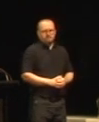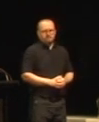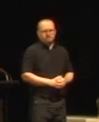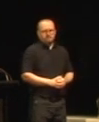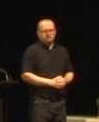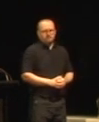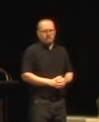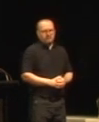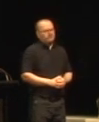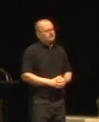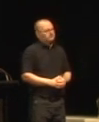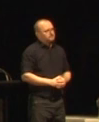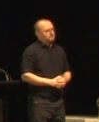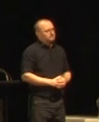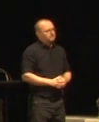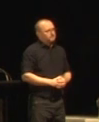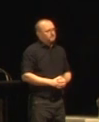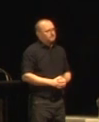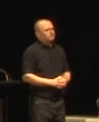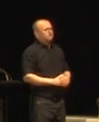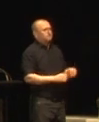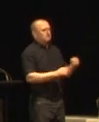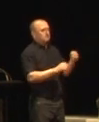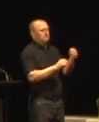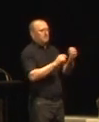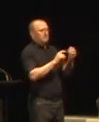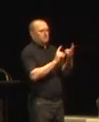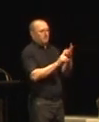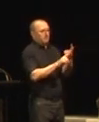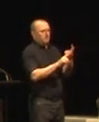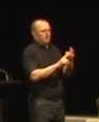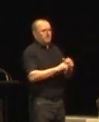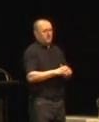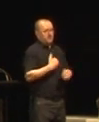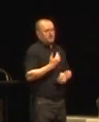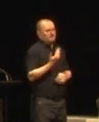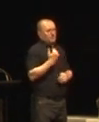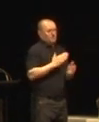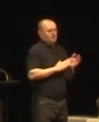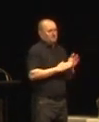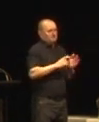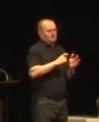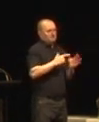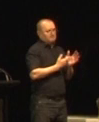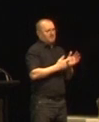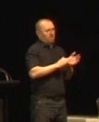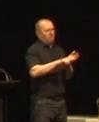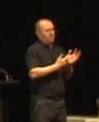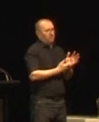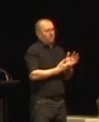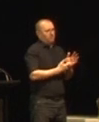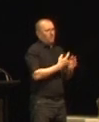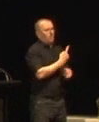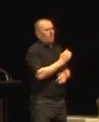And as a final thought, easing into things, I was privileged to be one of the jurors in the MacArthur Foundation's 100 and Change